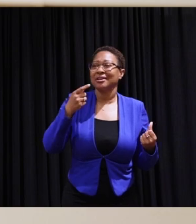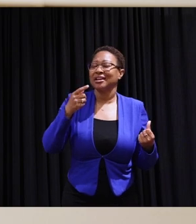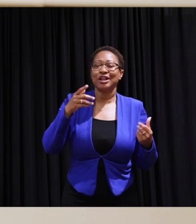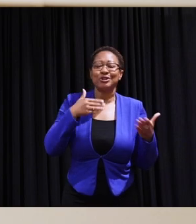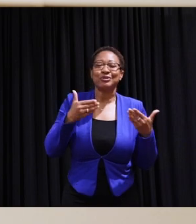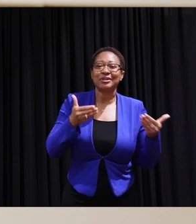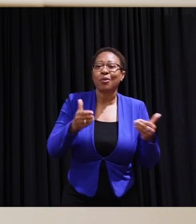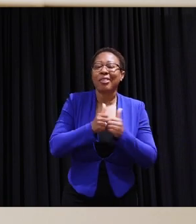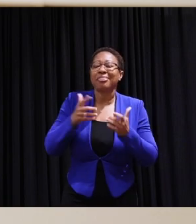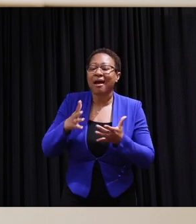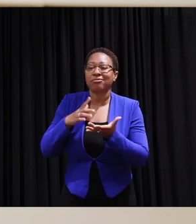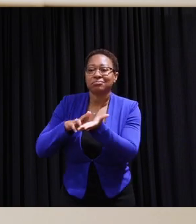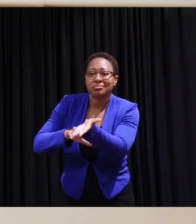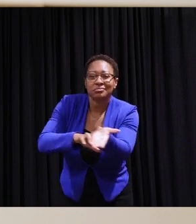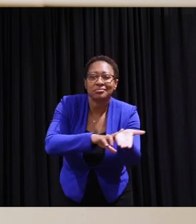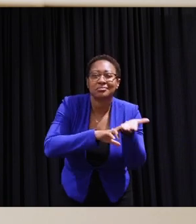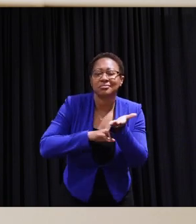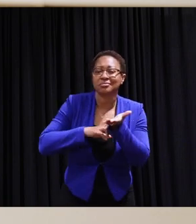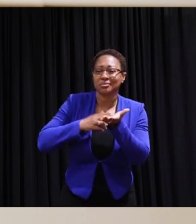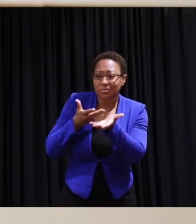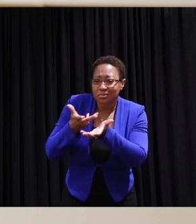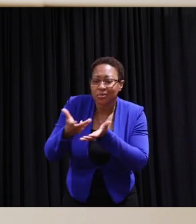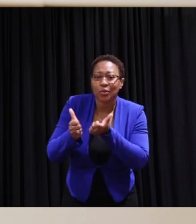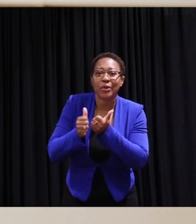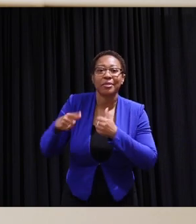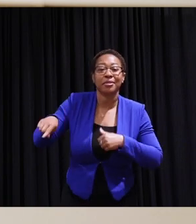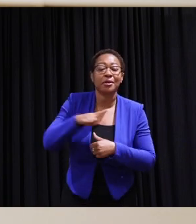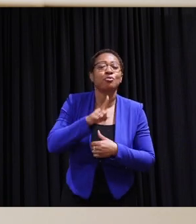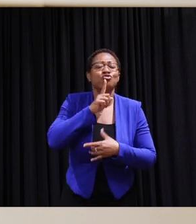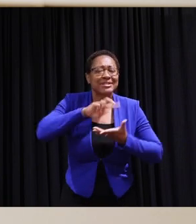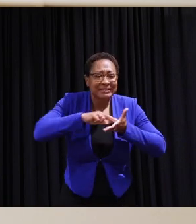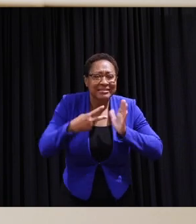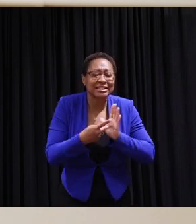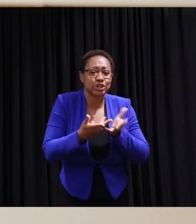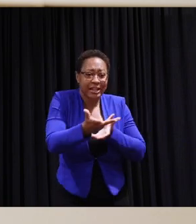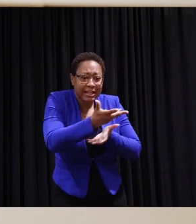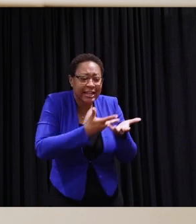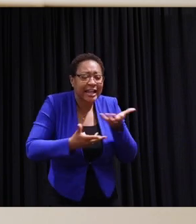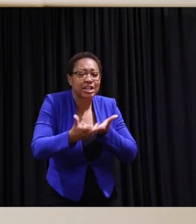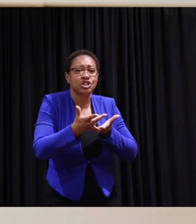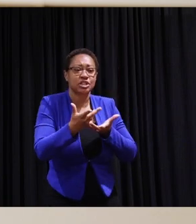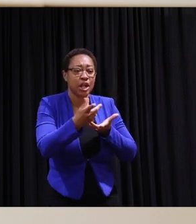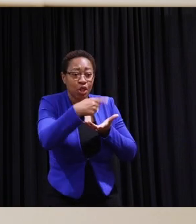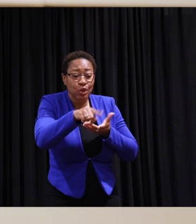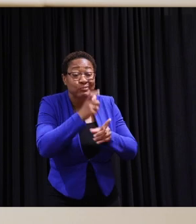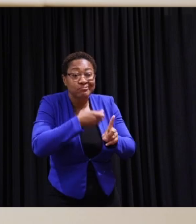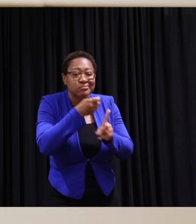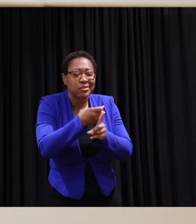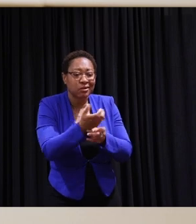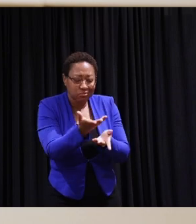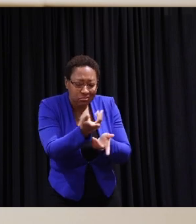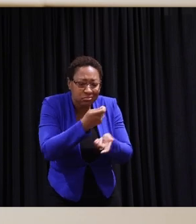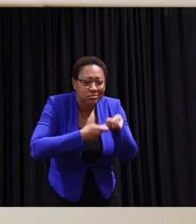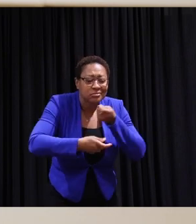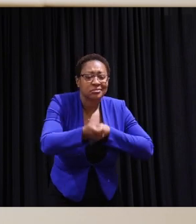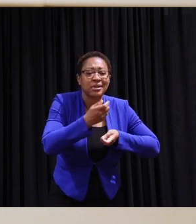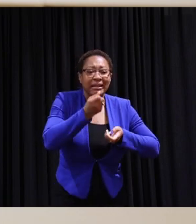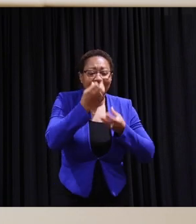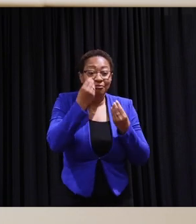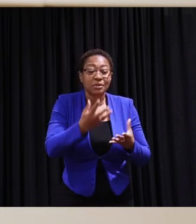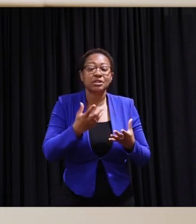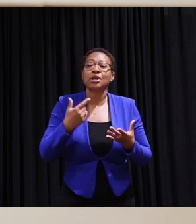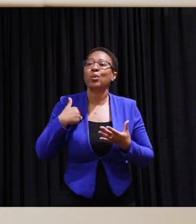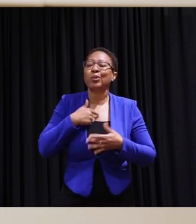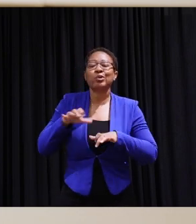do it anyways. Really being intentional about engaging. And that's what we've tried to do in our work, ensuring that as we think about